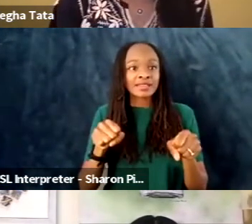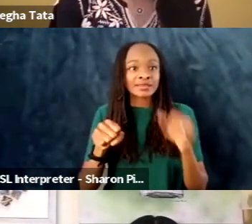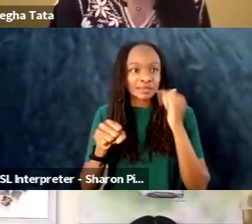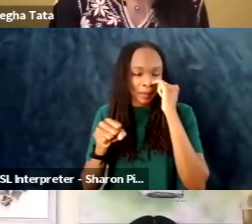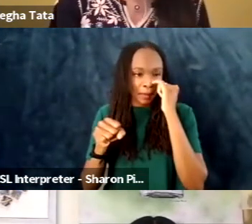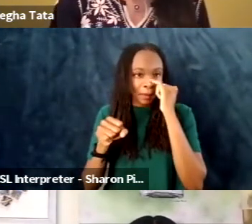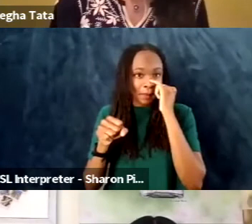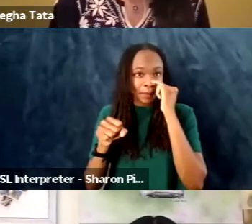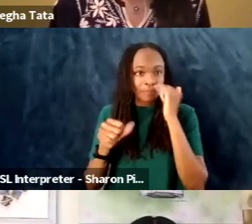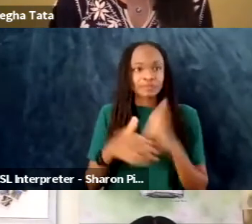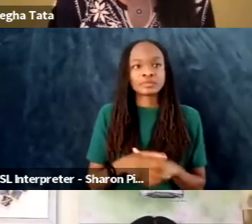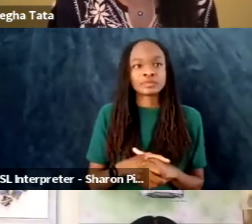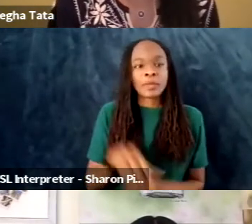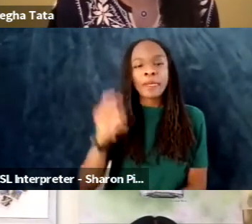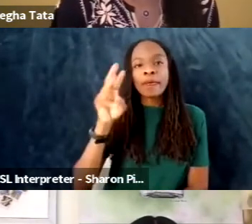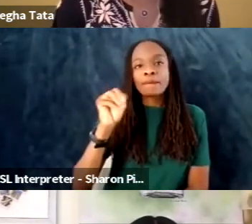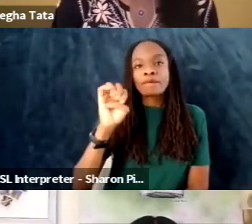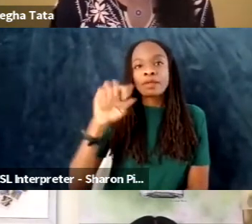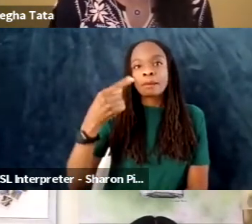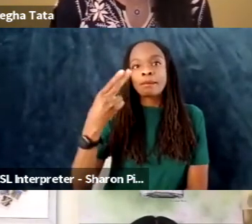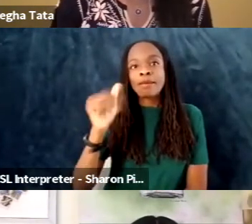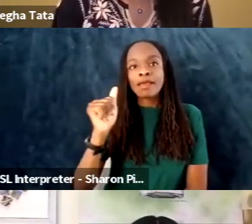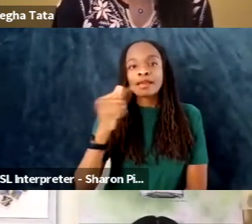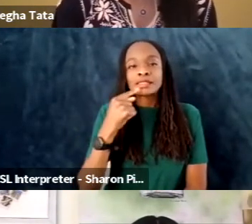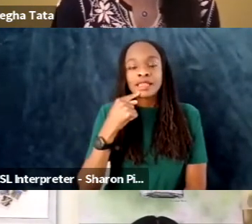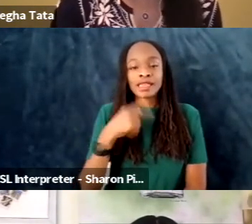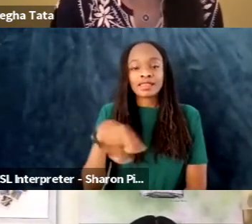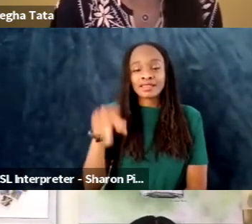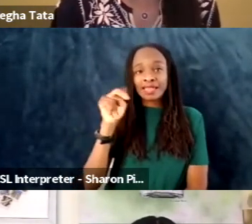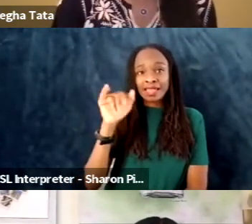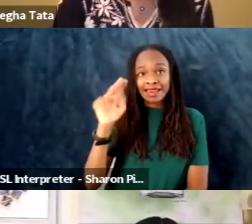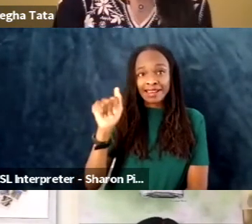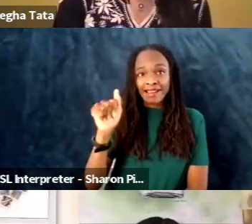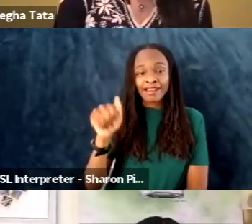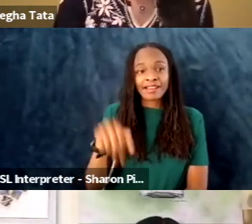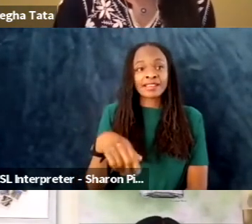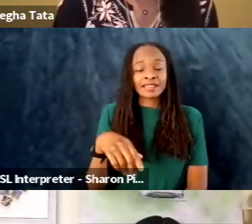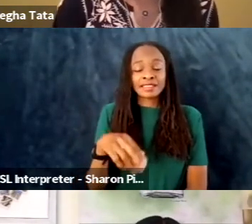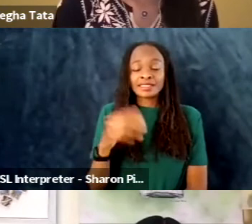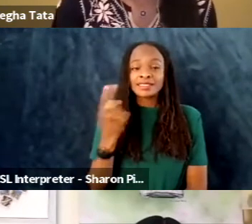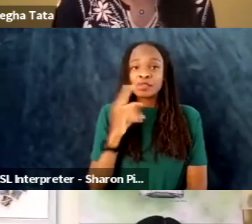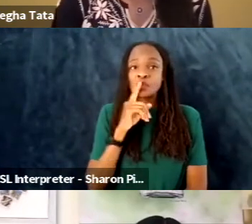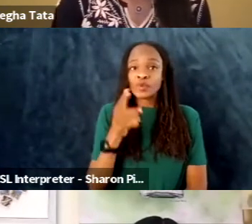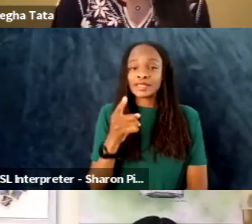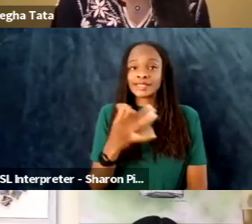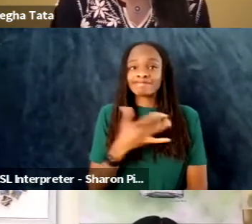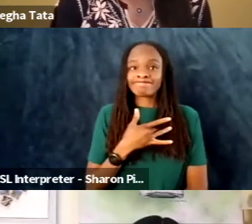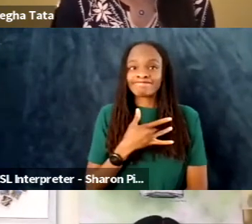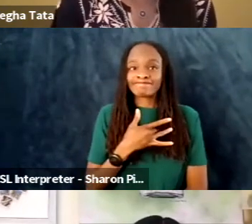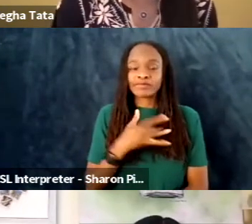think I'll just say this. Nina just struck a chord with me when it comes to the